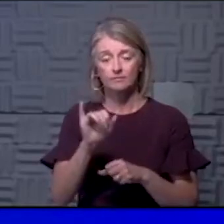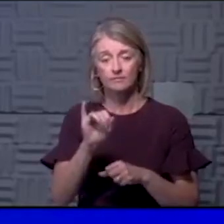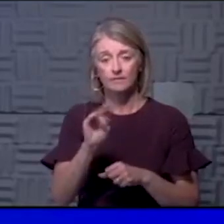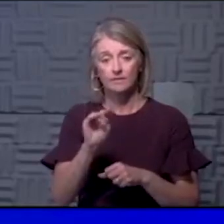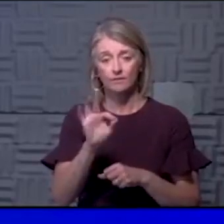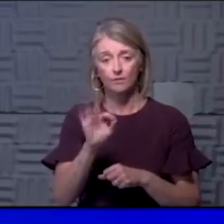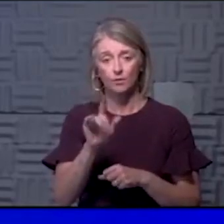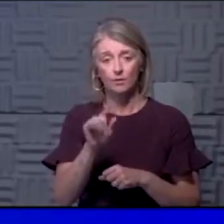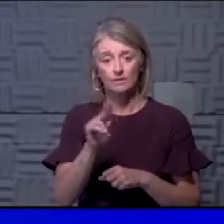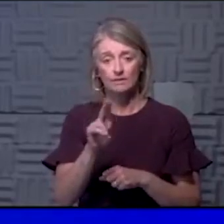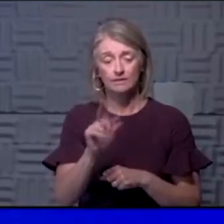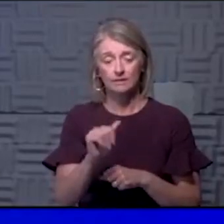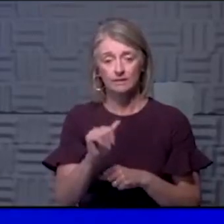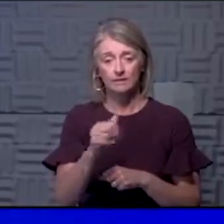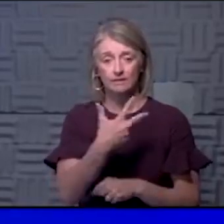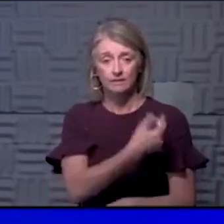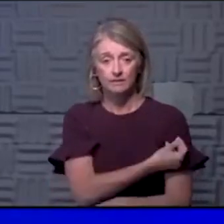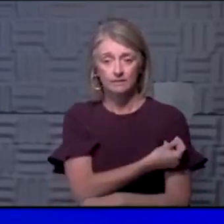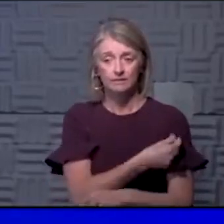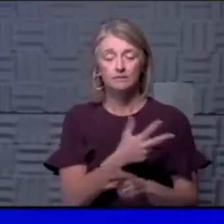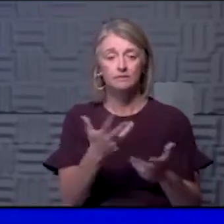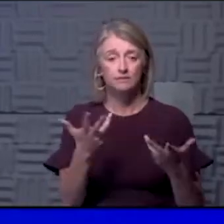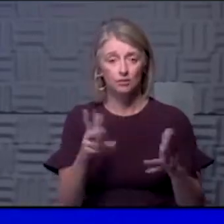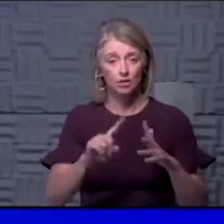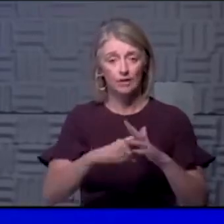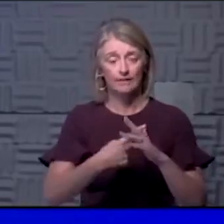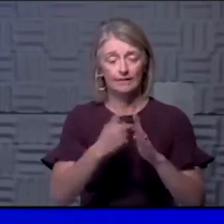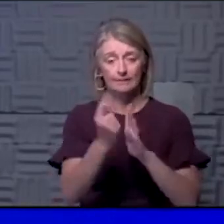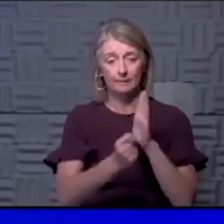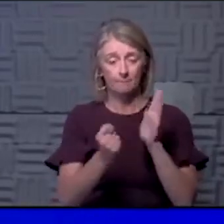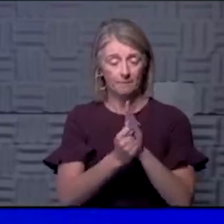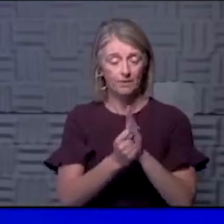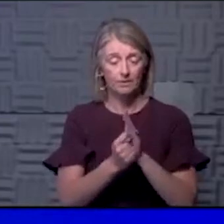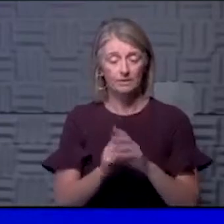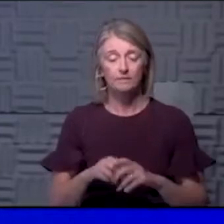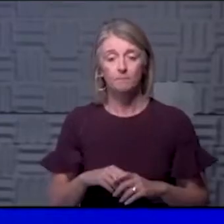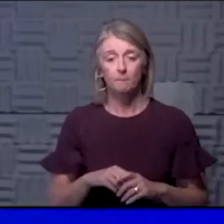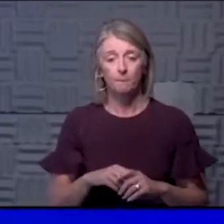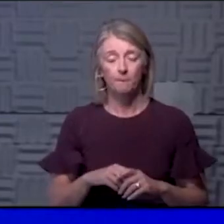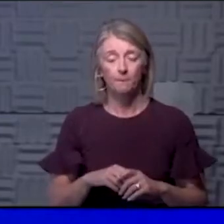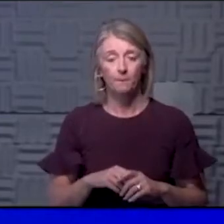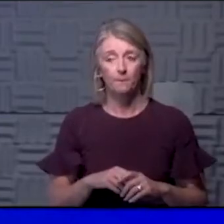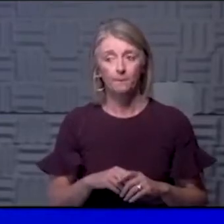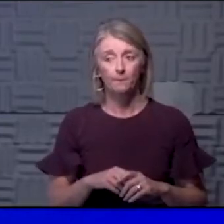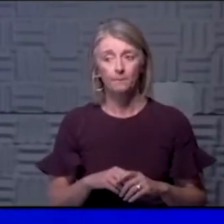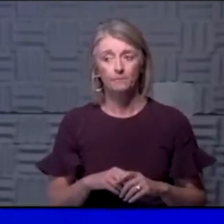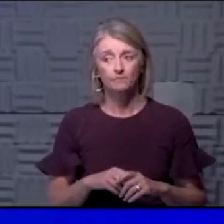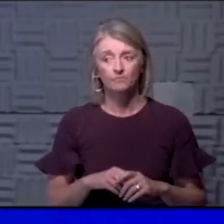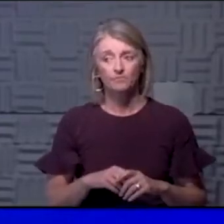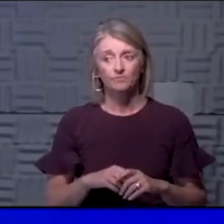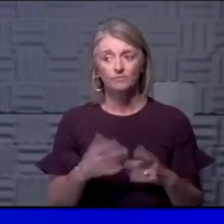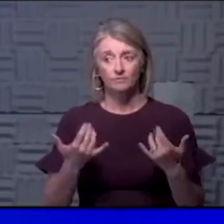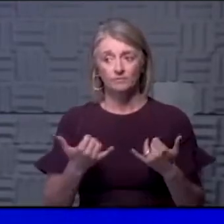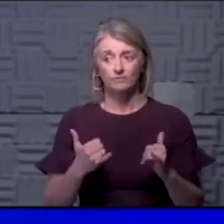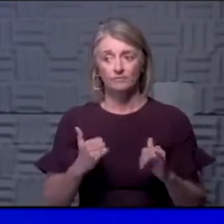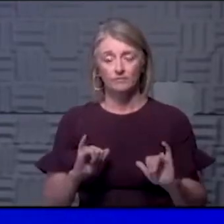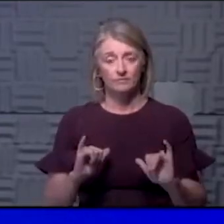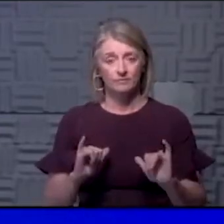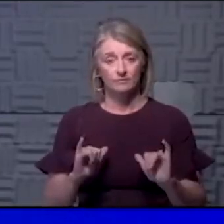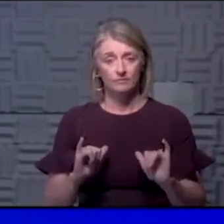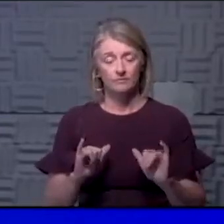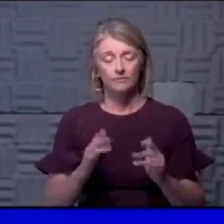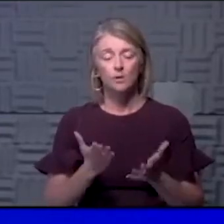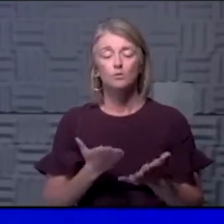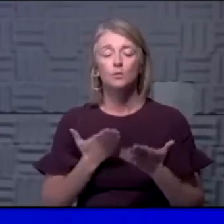season. We've also had our influenza vaccine task force here at the health system, and we've talked about that exact thing. So still, it is